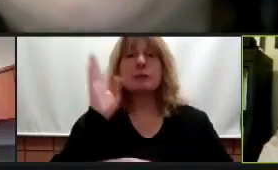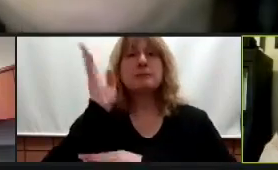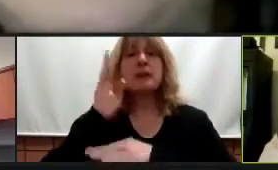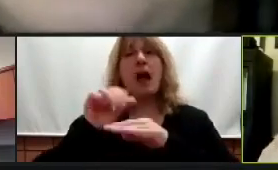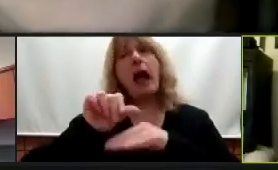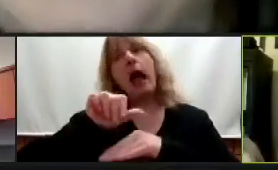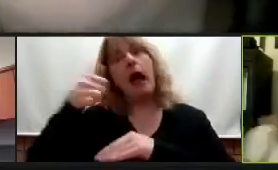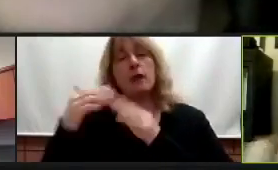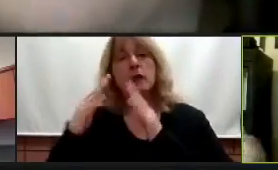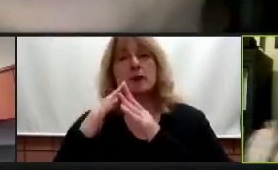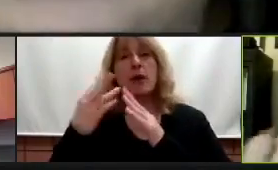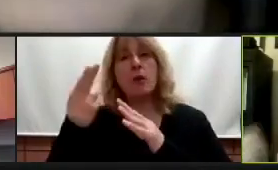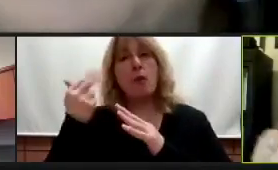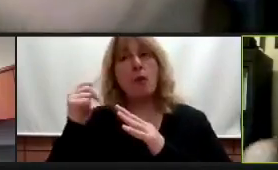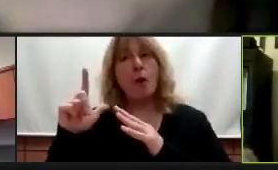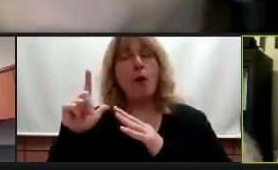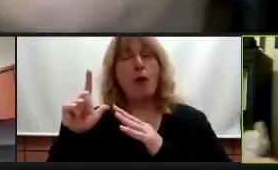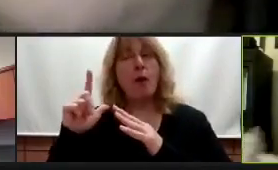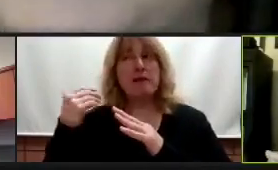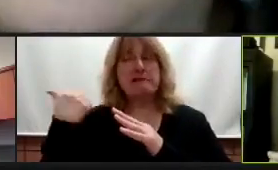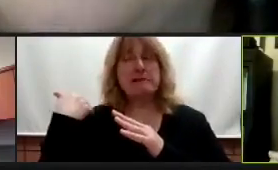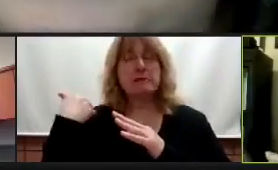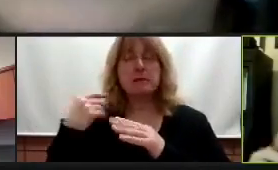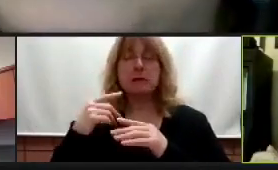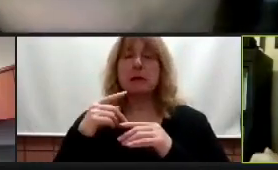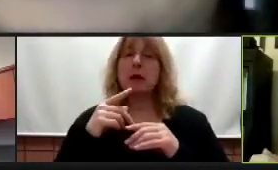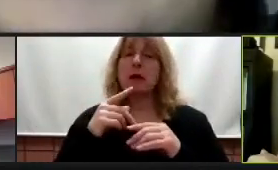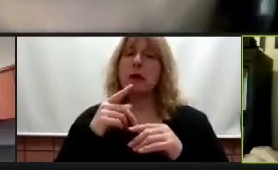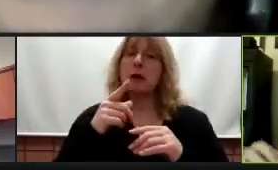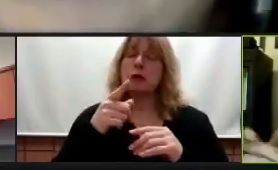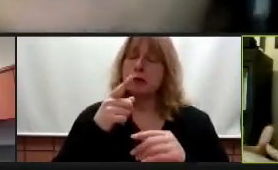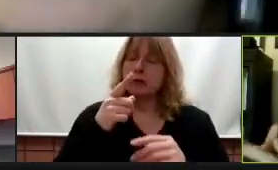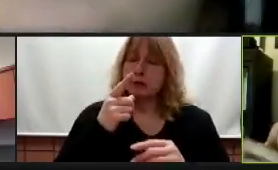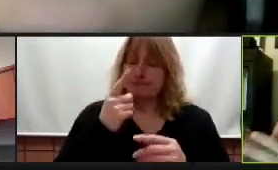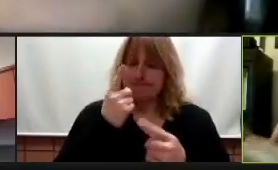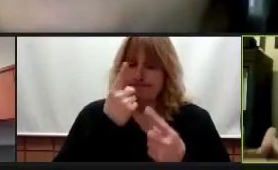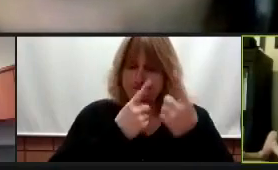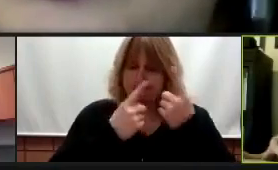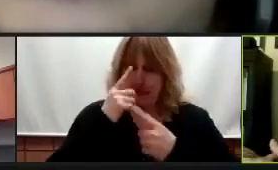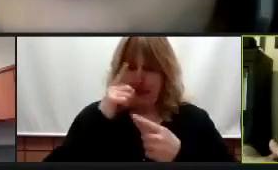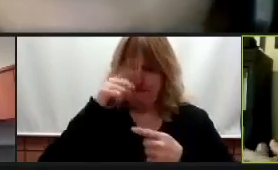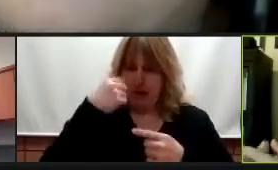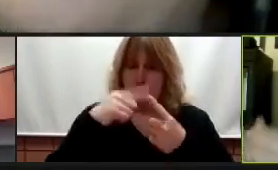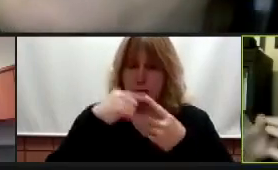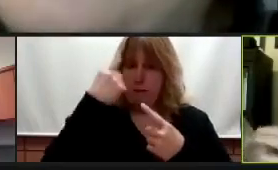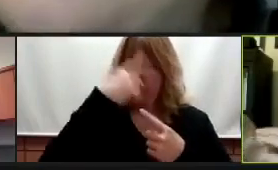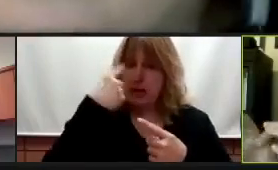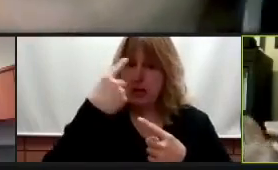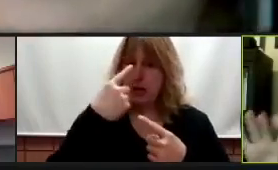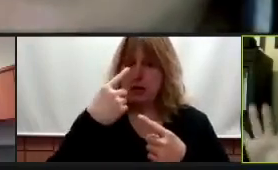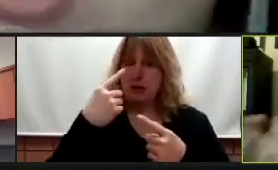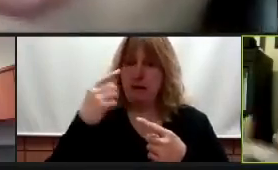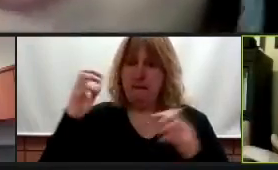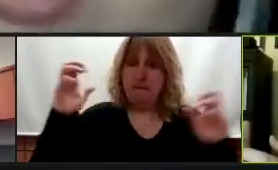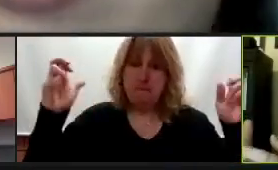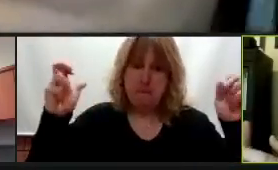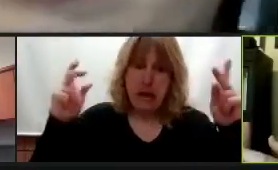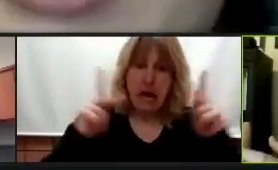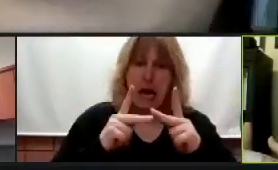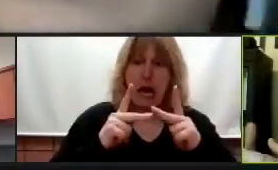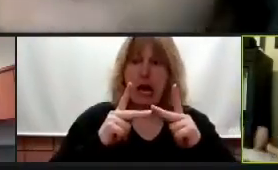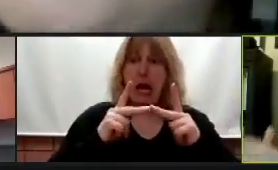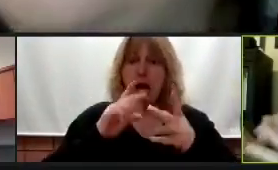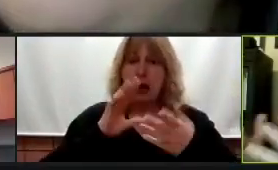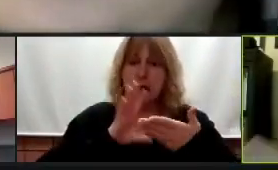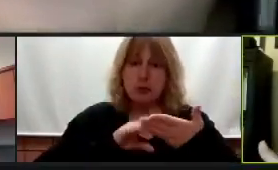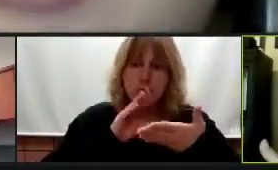But if we, you know, as you guys are thinking about returning to face-to-face learning, how will you ensure that the structures are